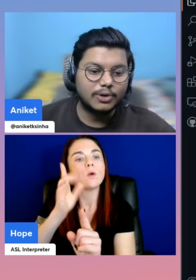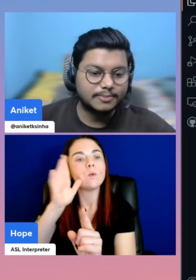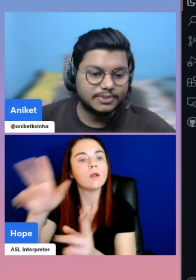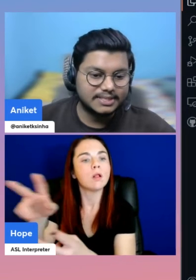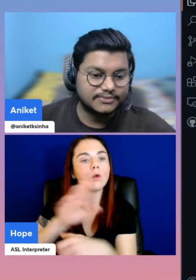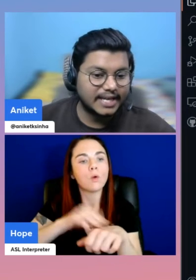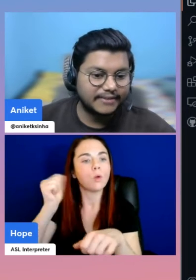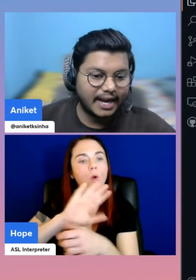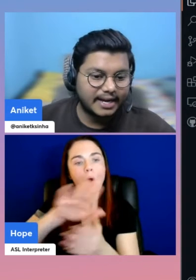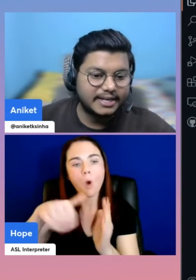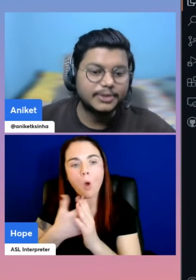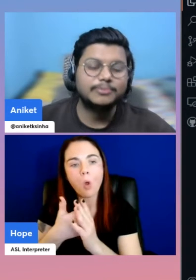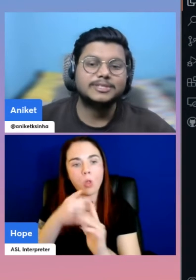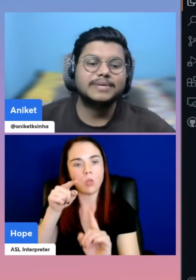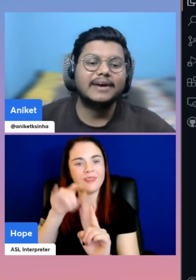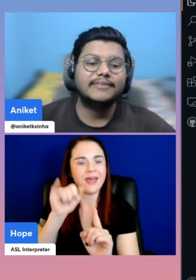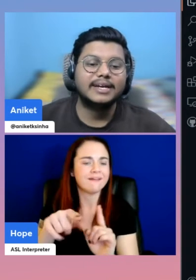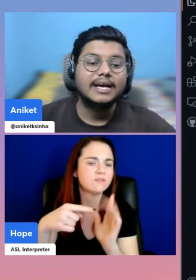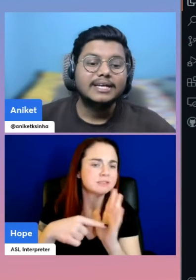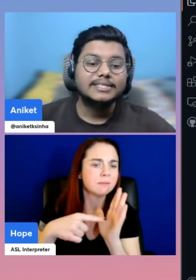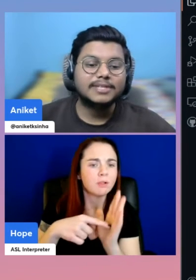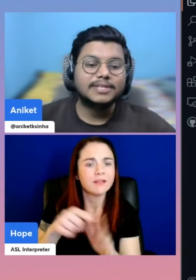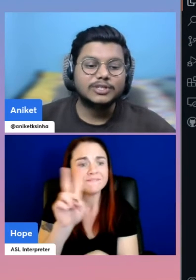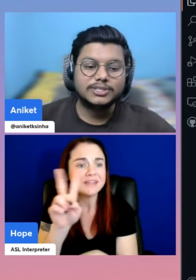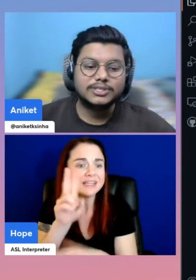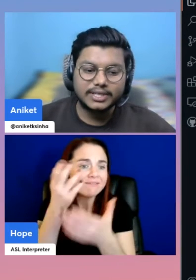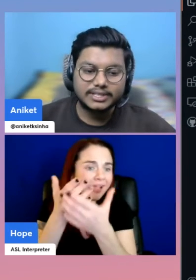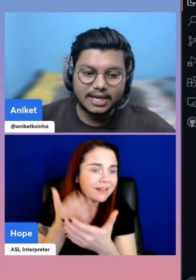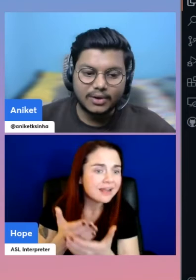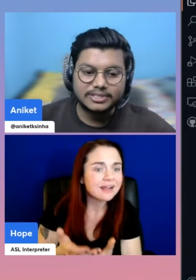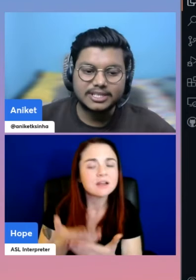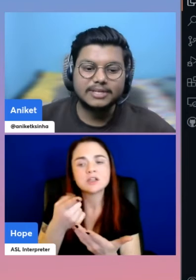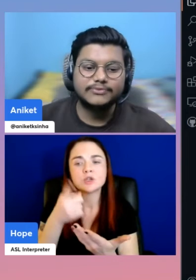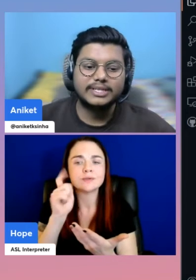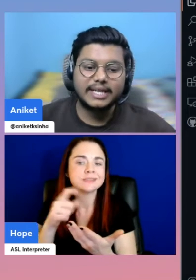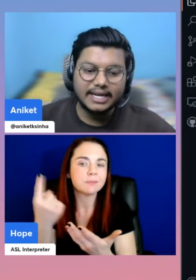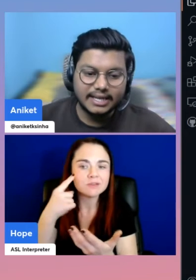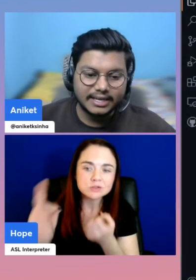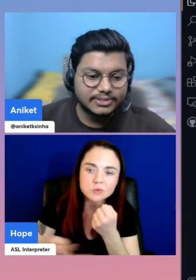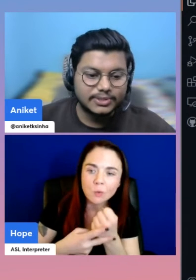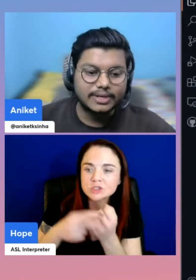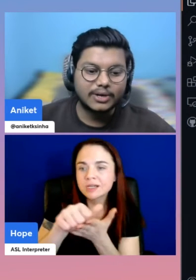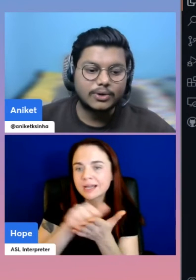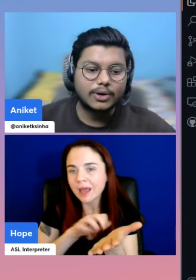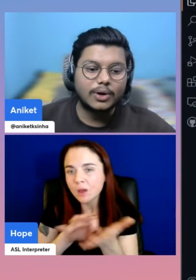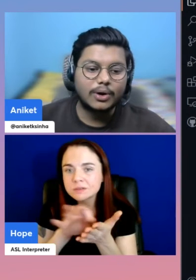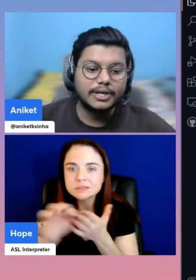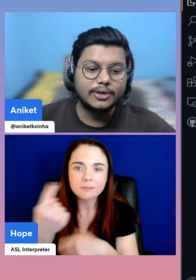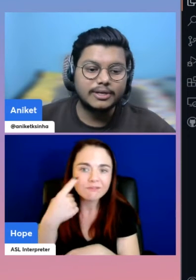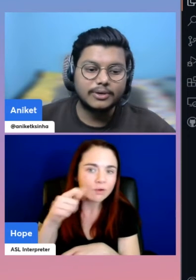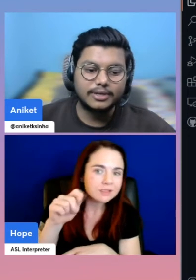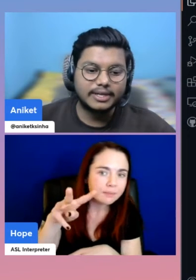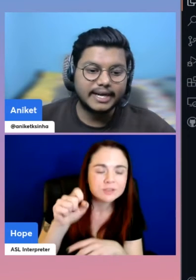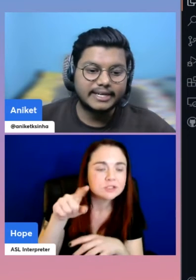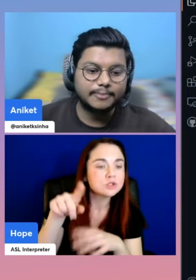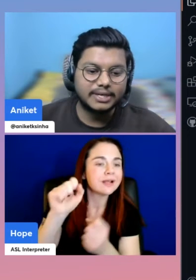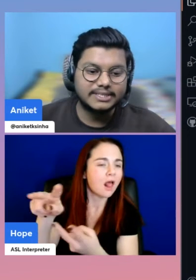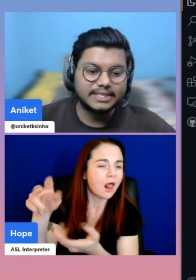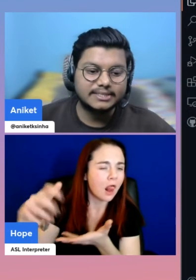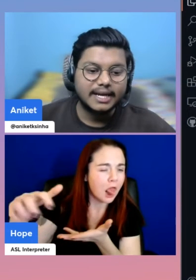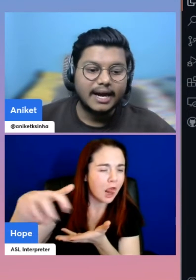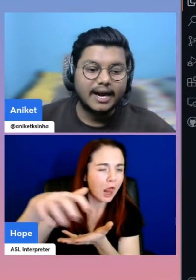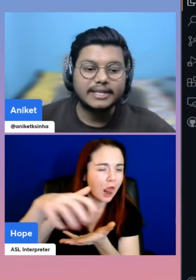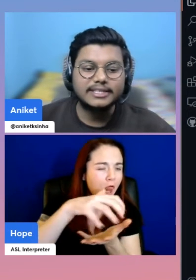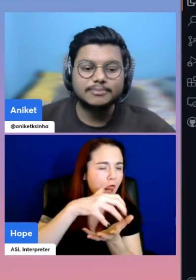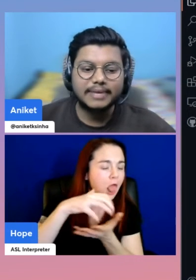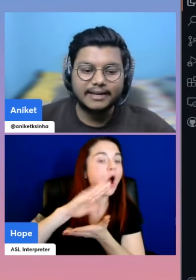small rules. Suppose this is VM validated, you must be having something for the storage account, something for the ADLS. So you can call all your created